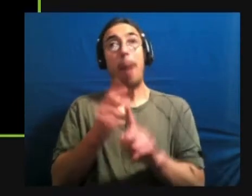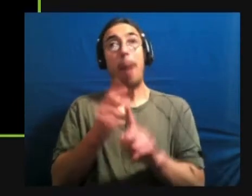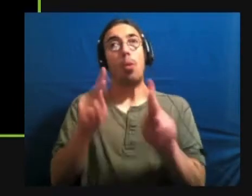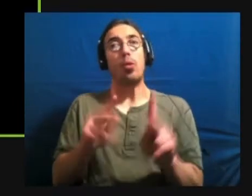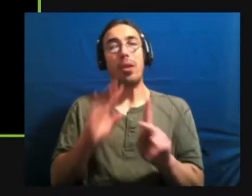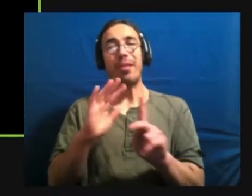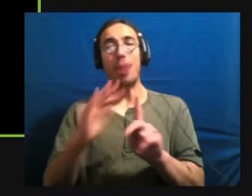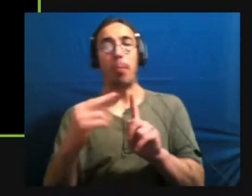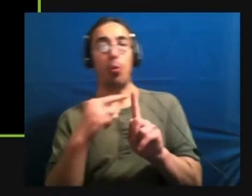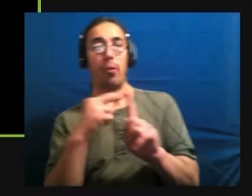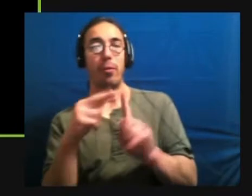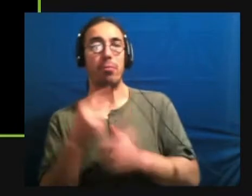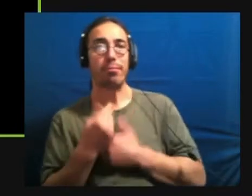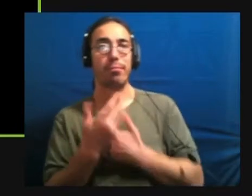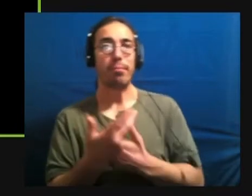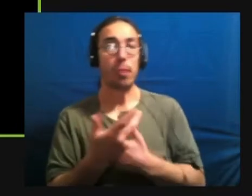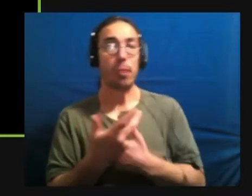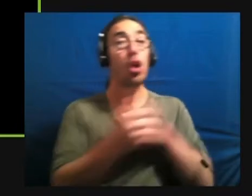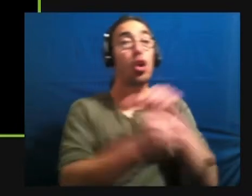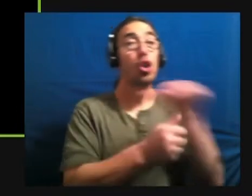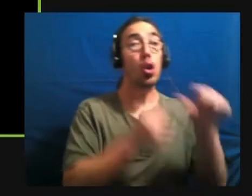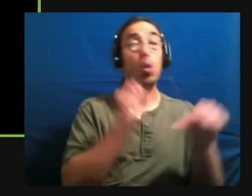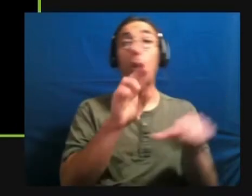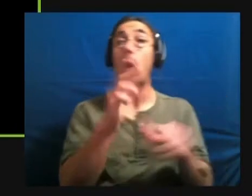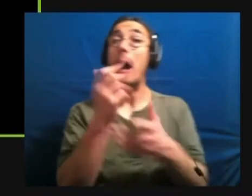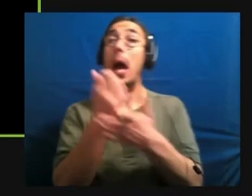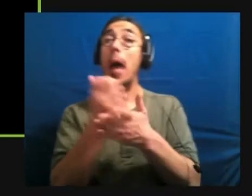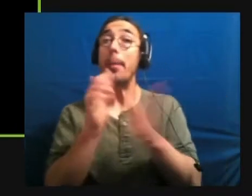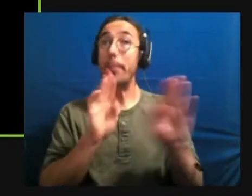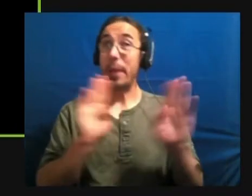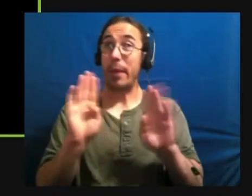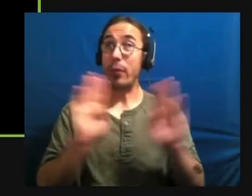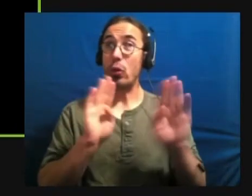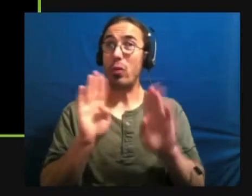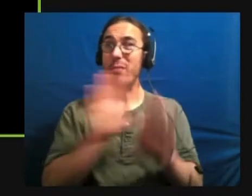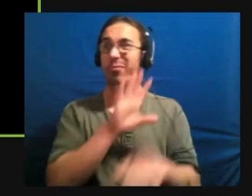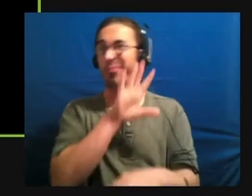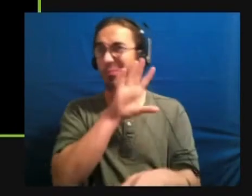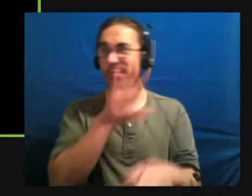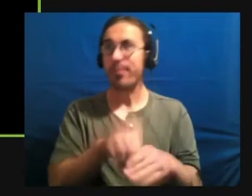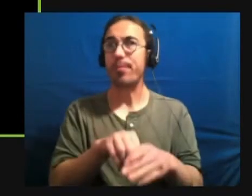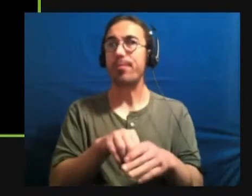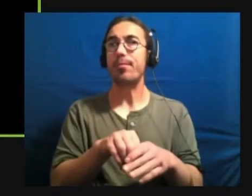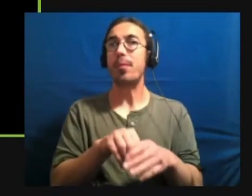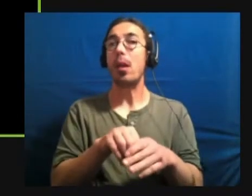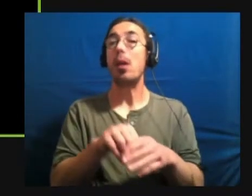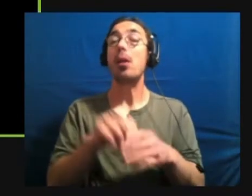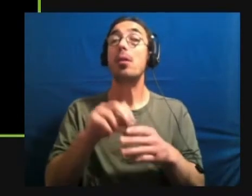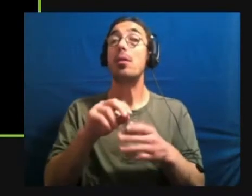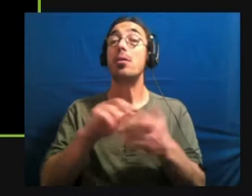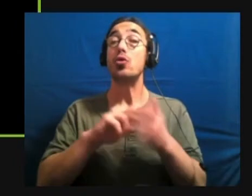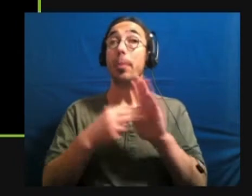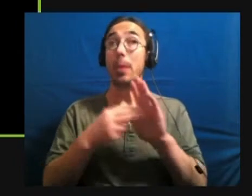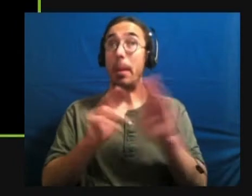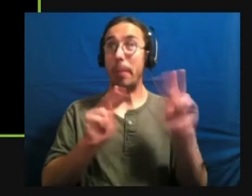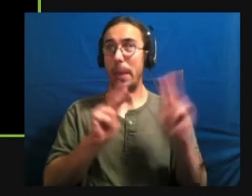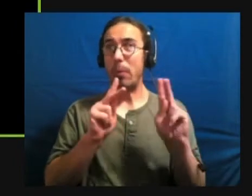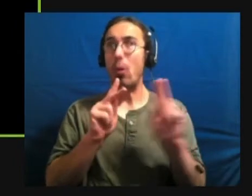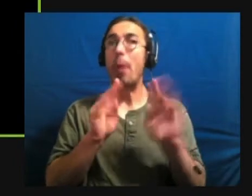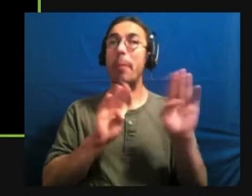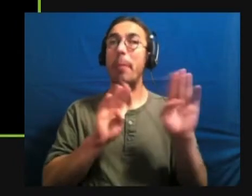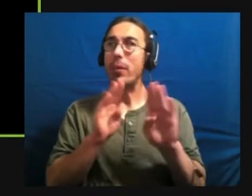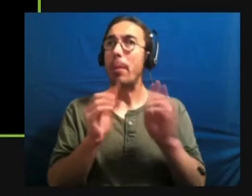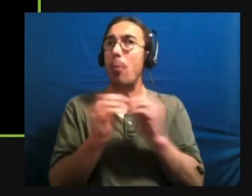Facilitates pro-social or helping behaviors that come from within so that people behave in a more compassionate